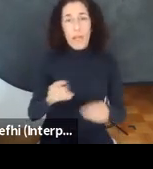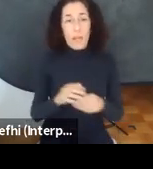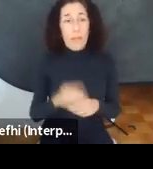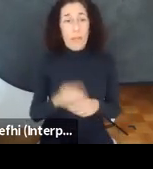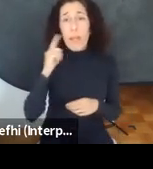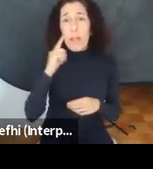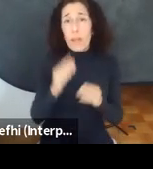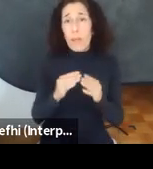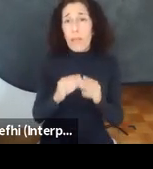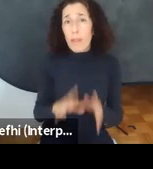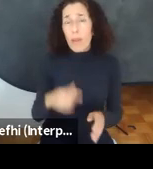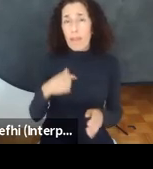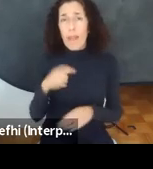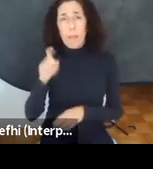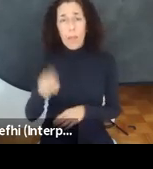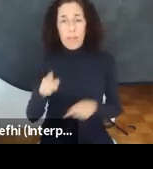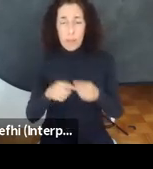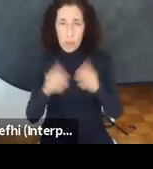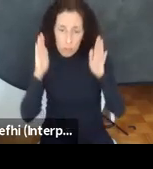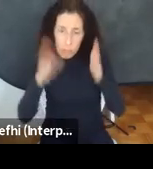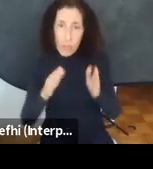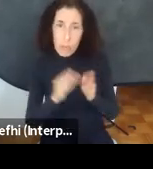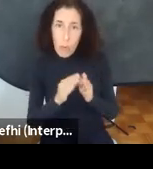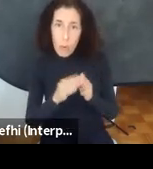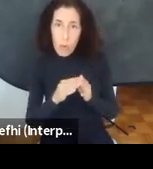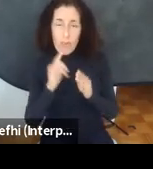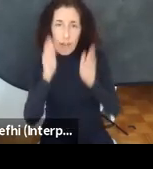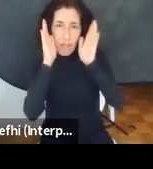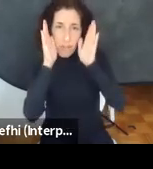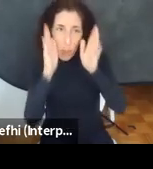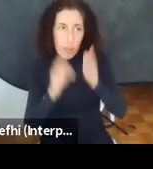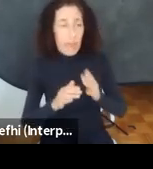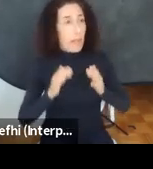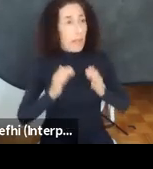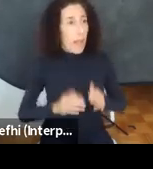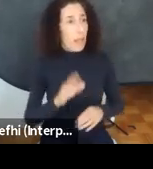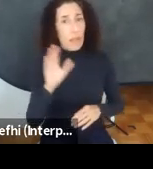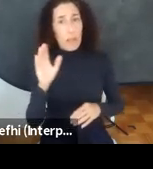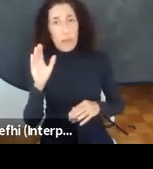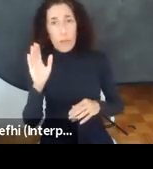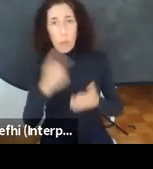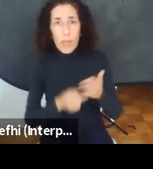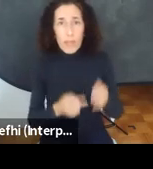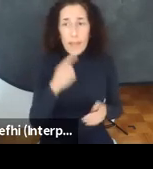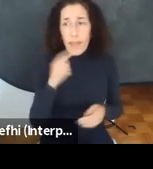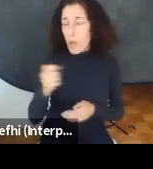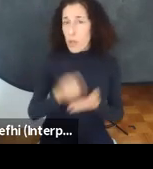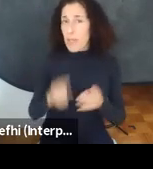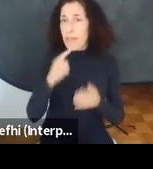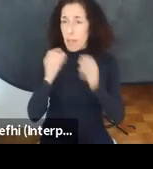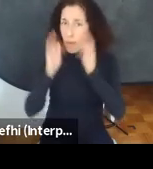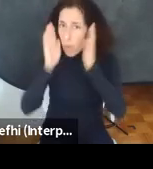to hyper-focus on what the client is saying or what the opposing side is saying or what the judge is saying. For me, I became a